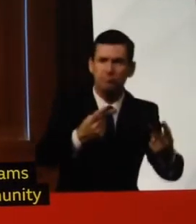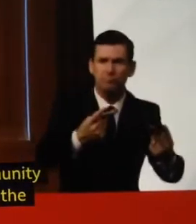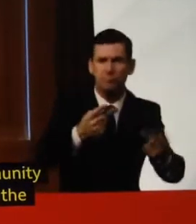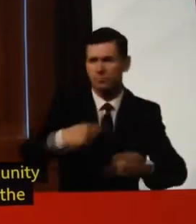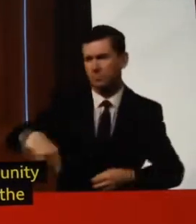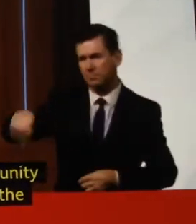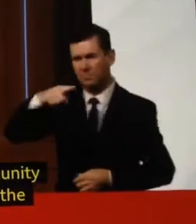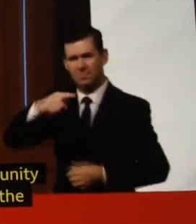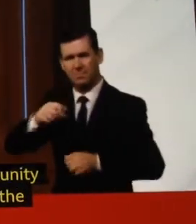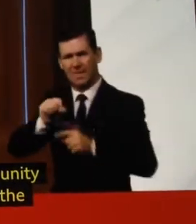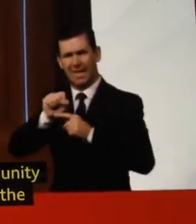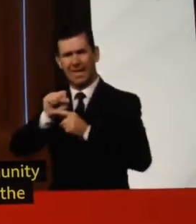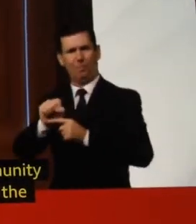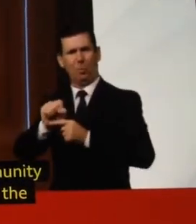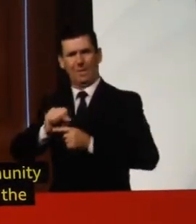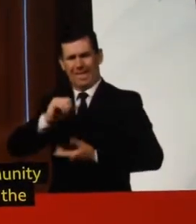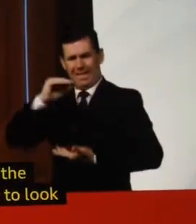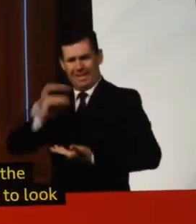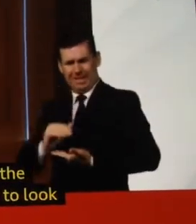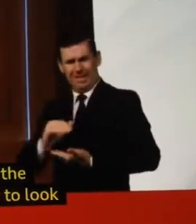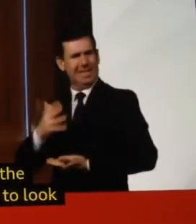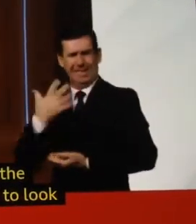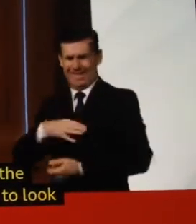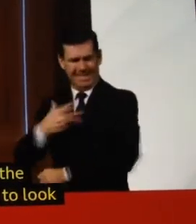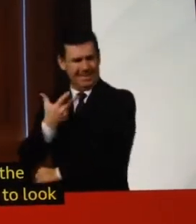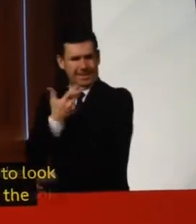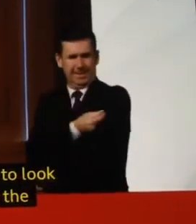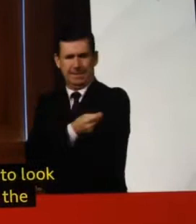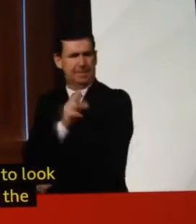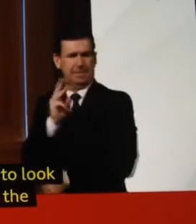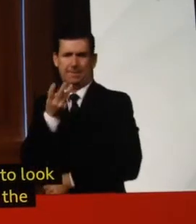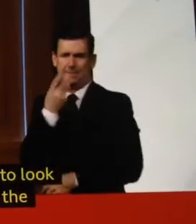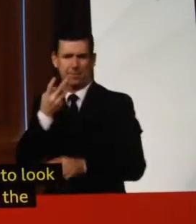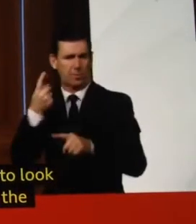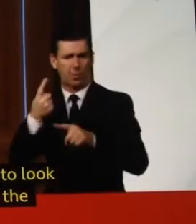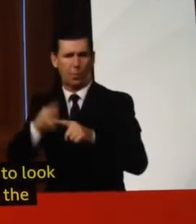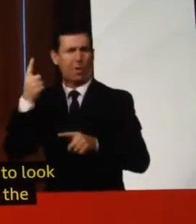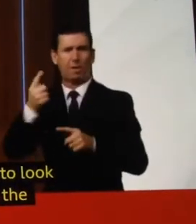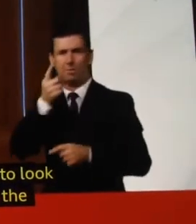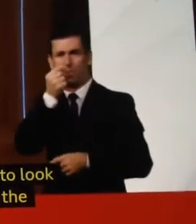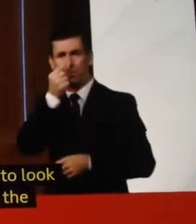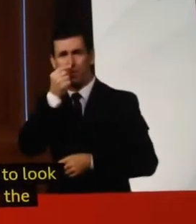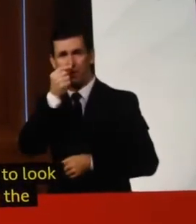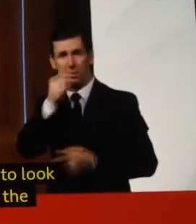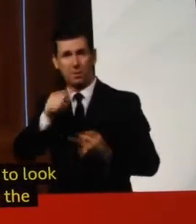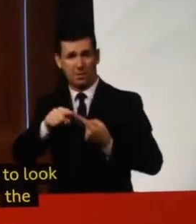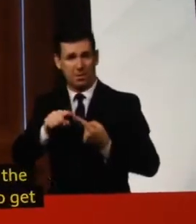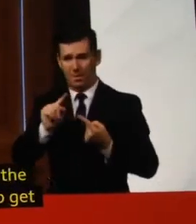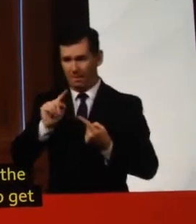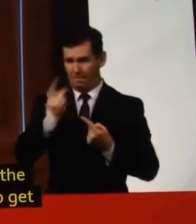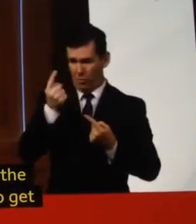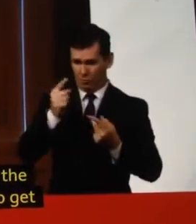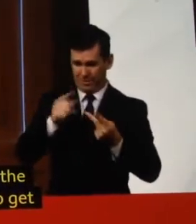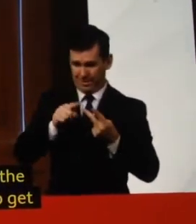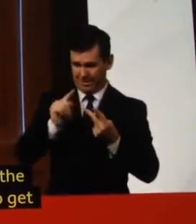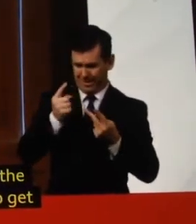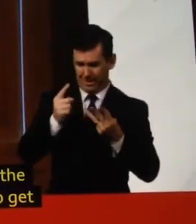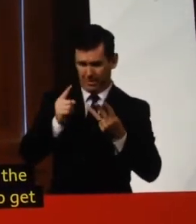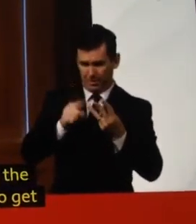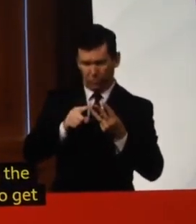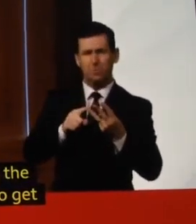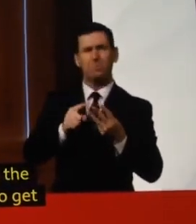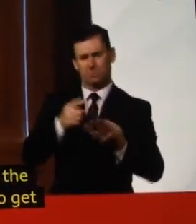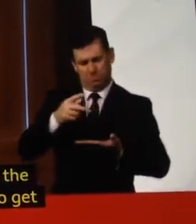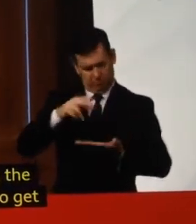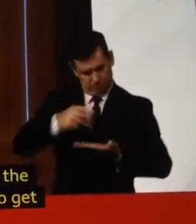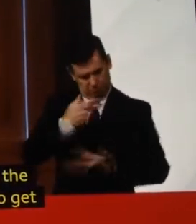get protected as quickly as possible with their booster if they've already had their first 3 doses. We're asking teachers to come